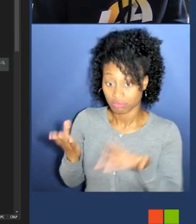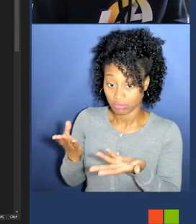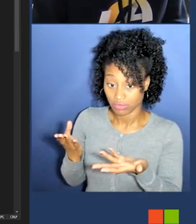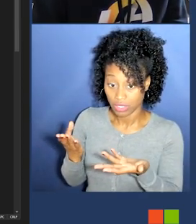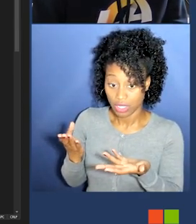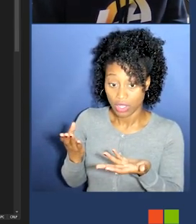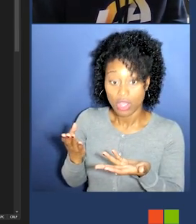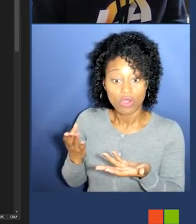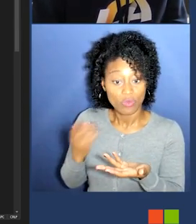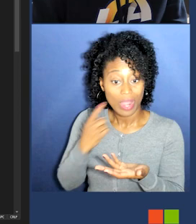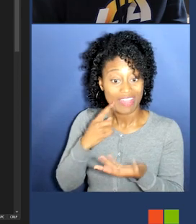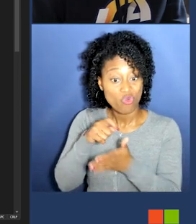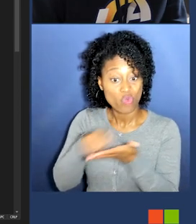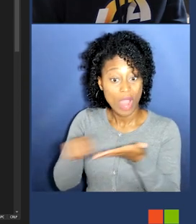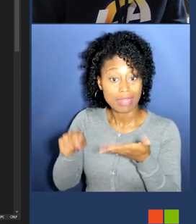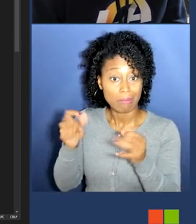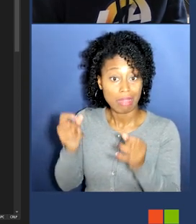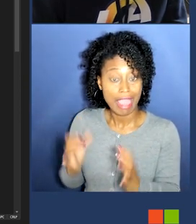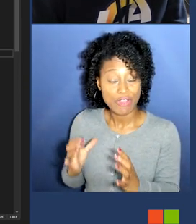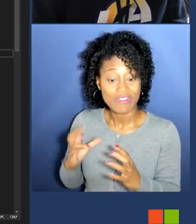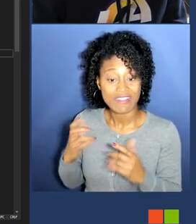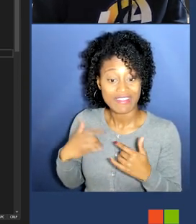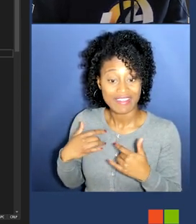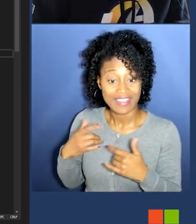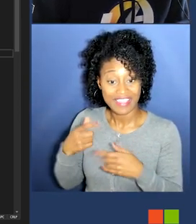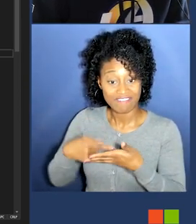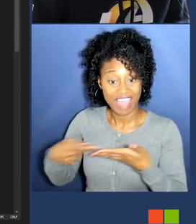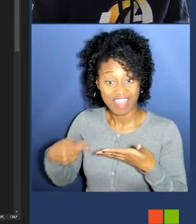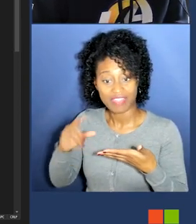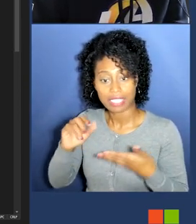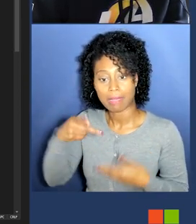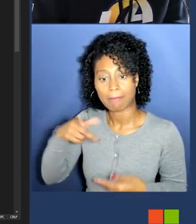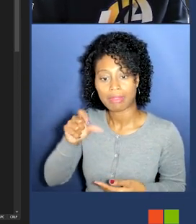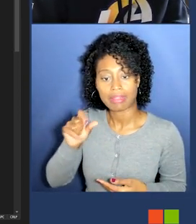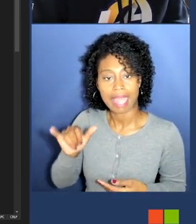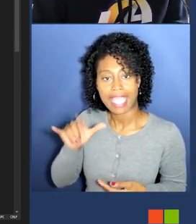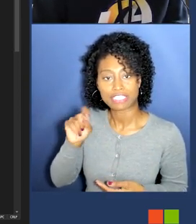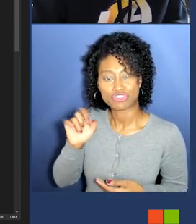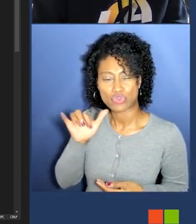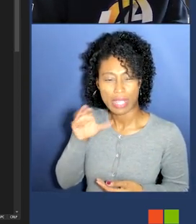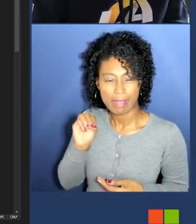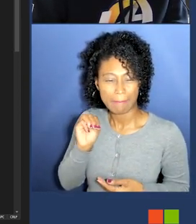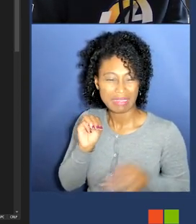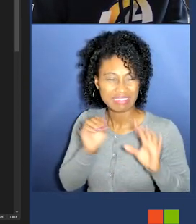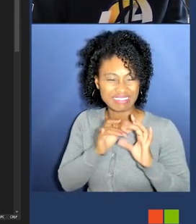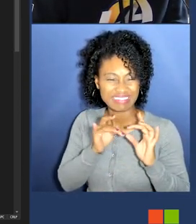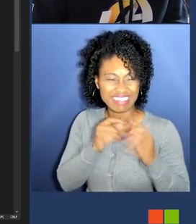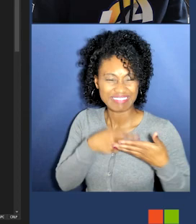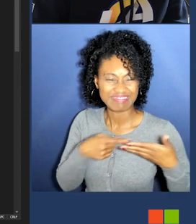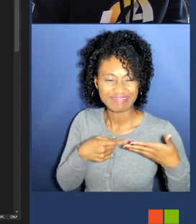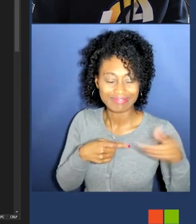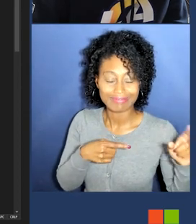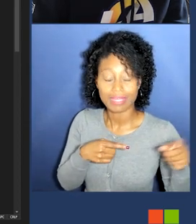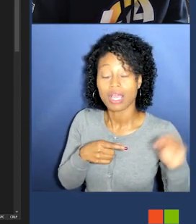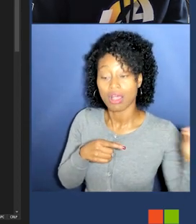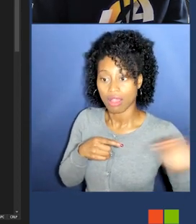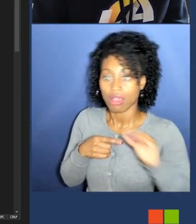event async, this will create a PlayStream event. We just pass it this event